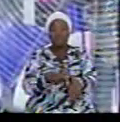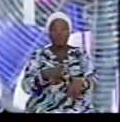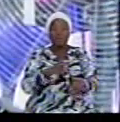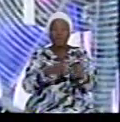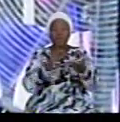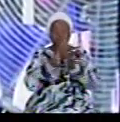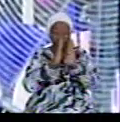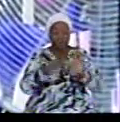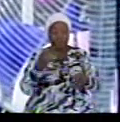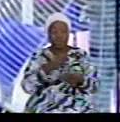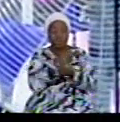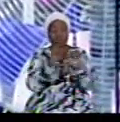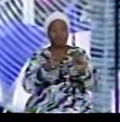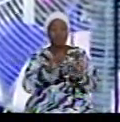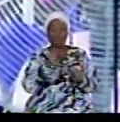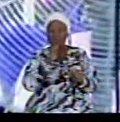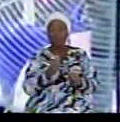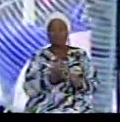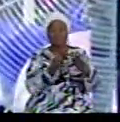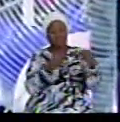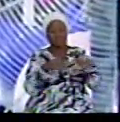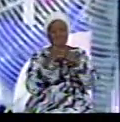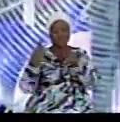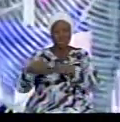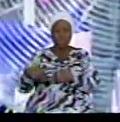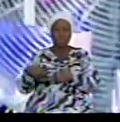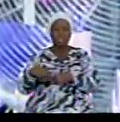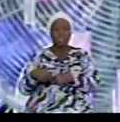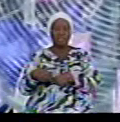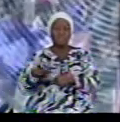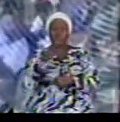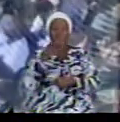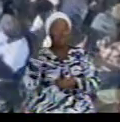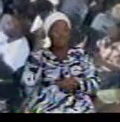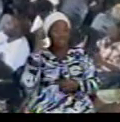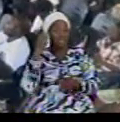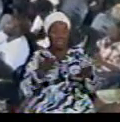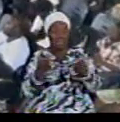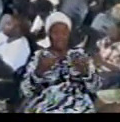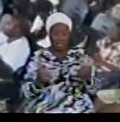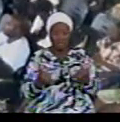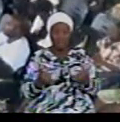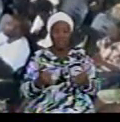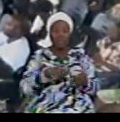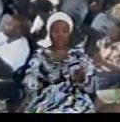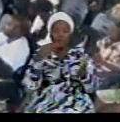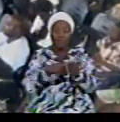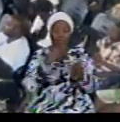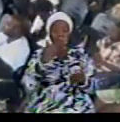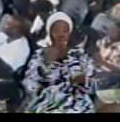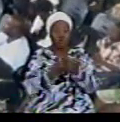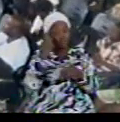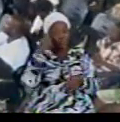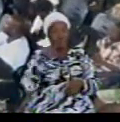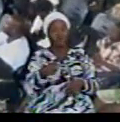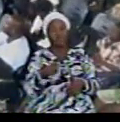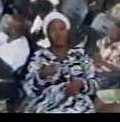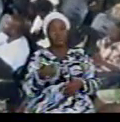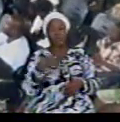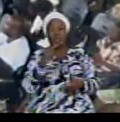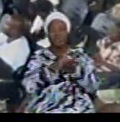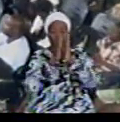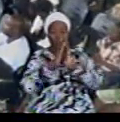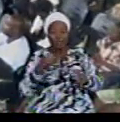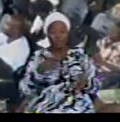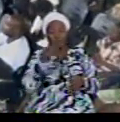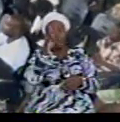of salvation has not settled in your heart. You are here now. This is good for you. The peace